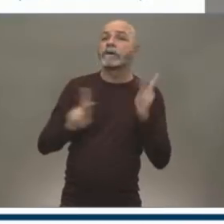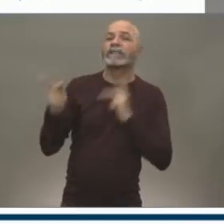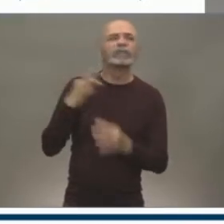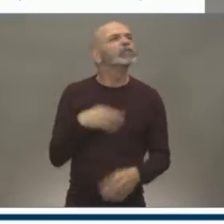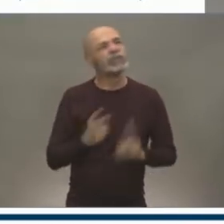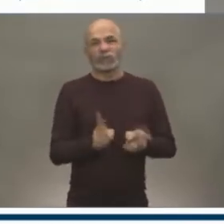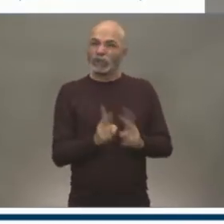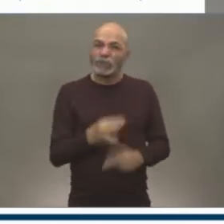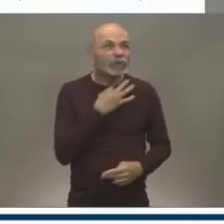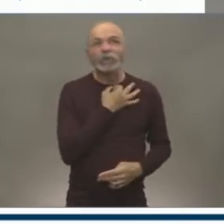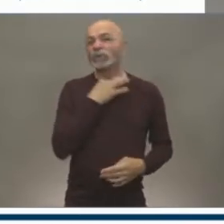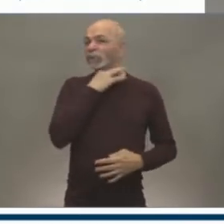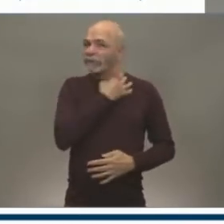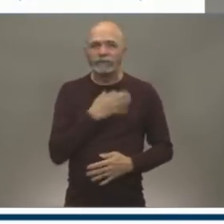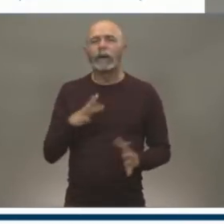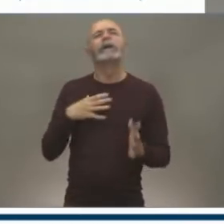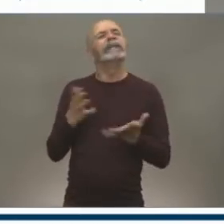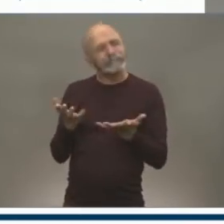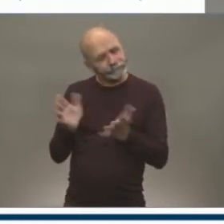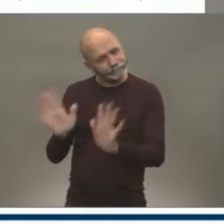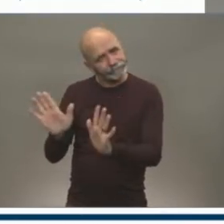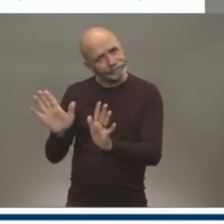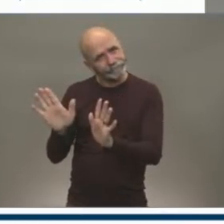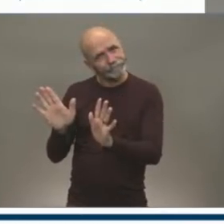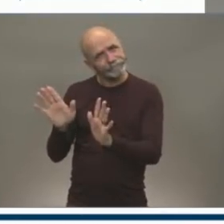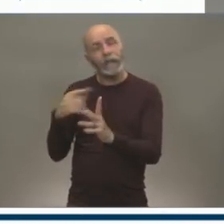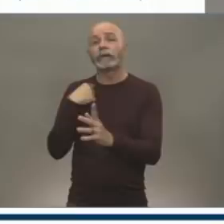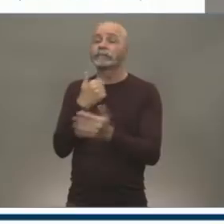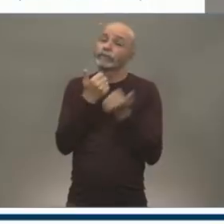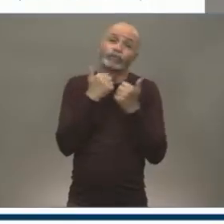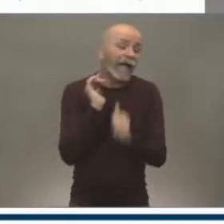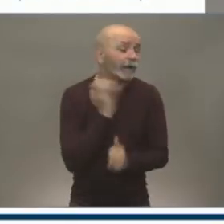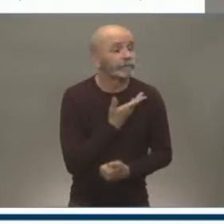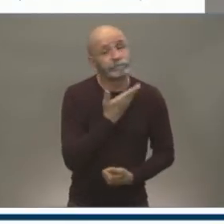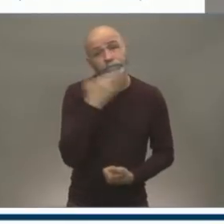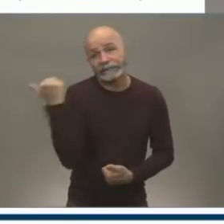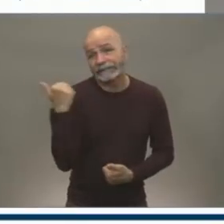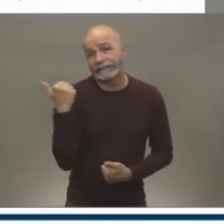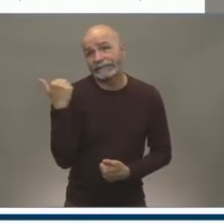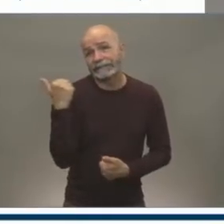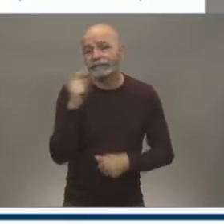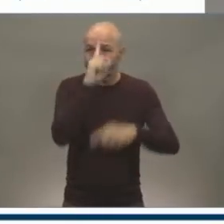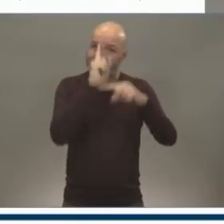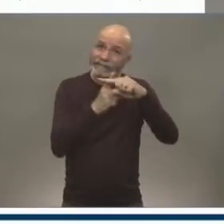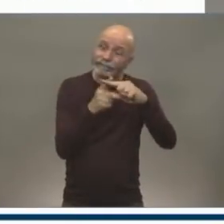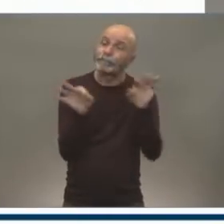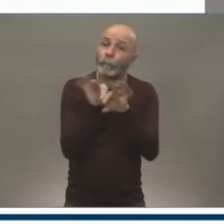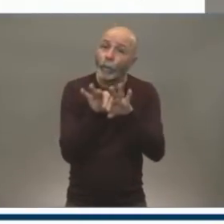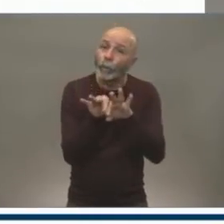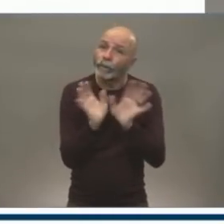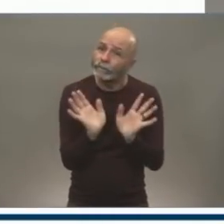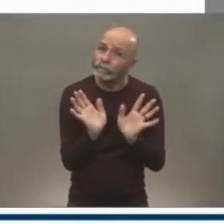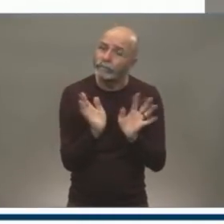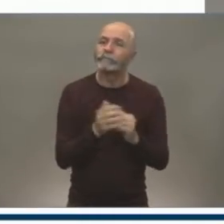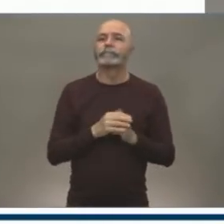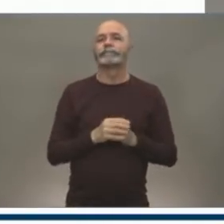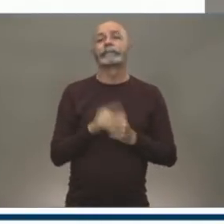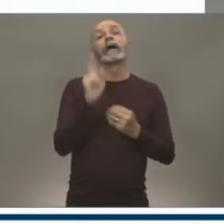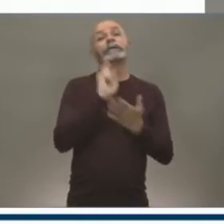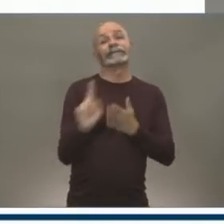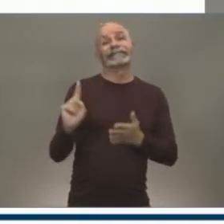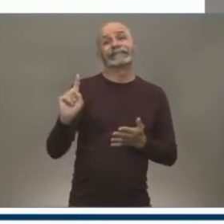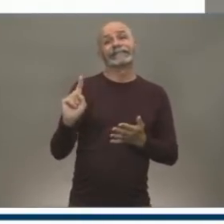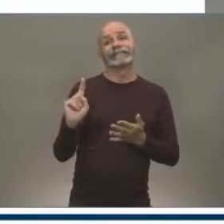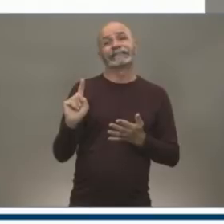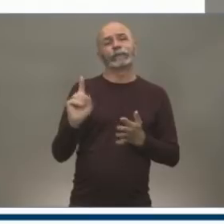people, but we are working very diligently to get on top of this. As I said last week, at the